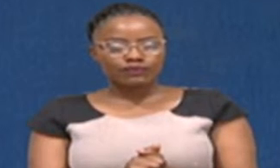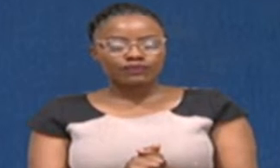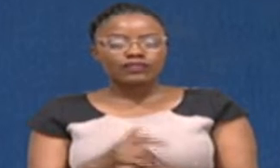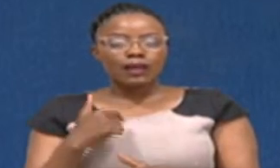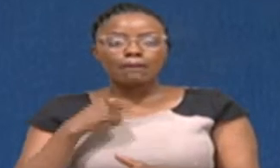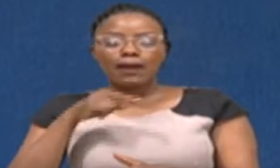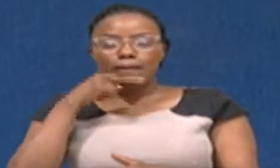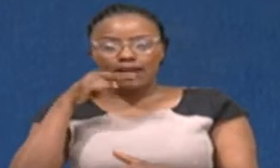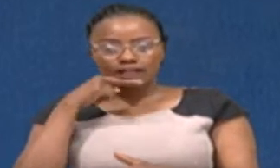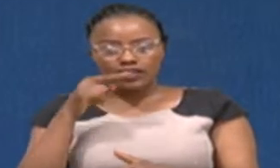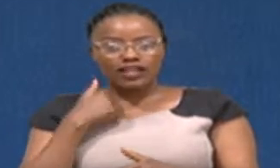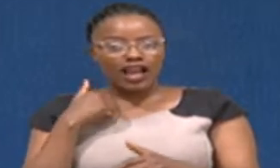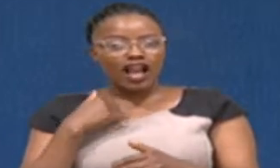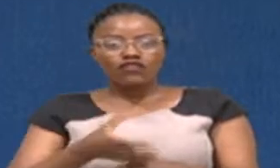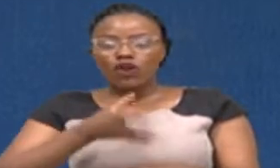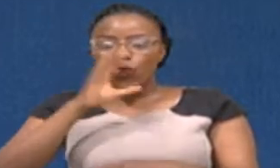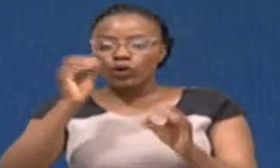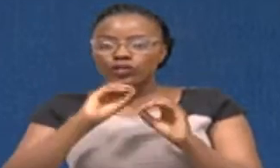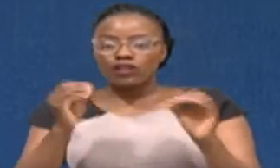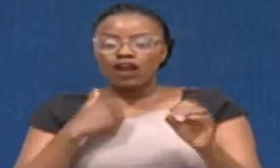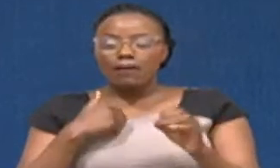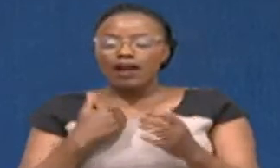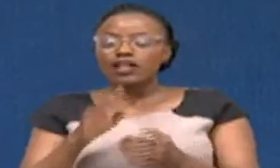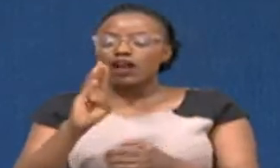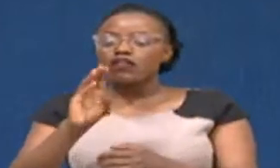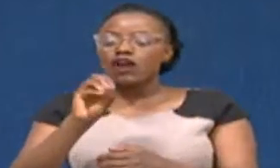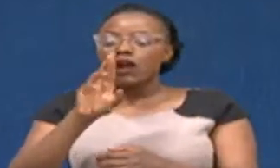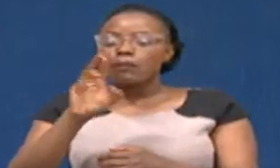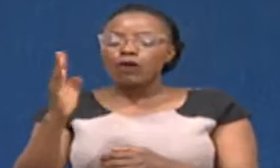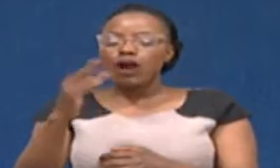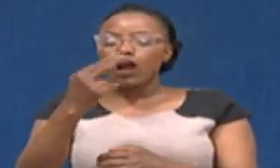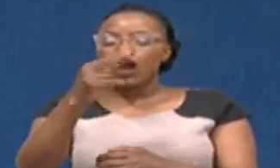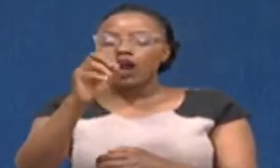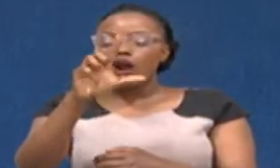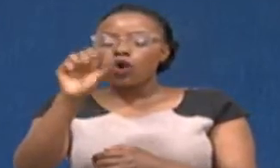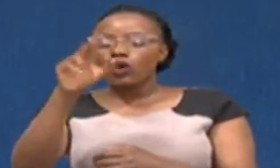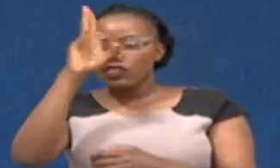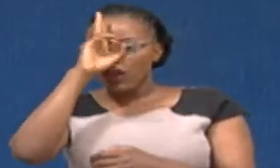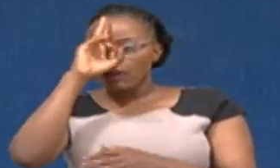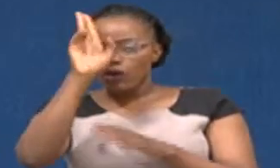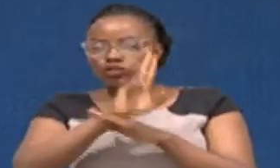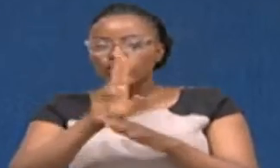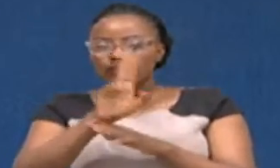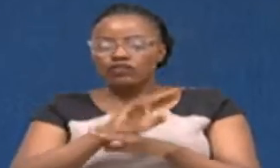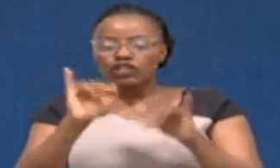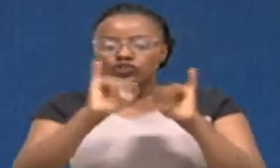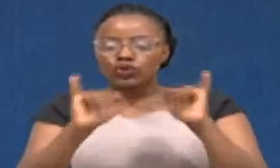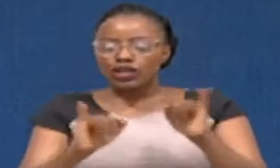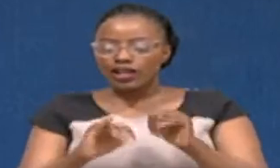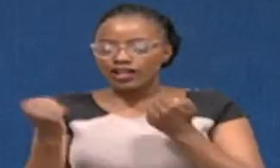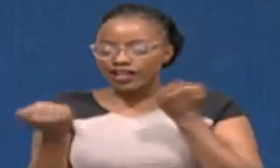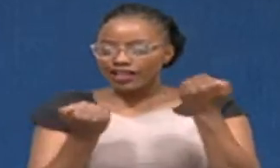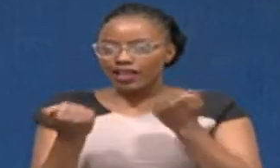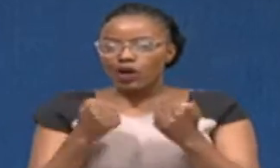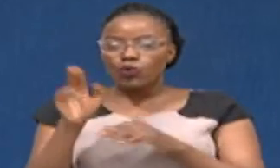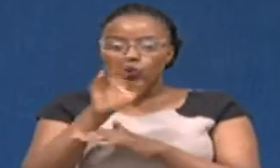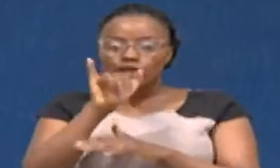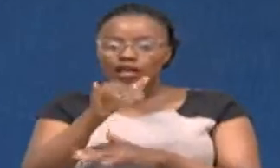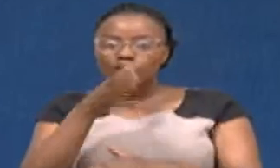I've already mentioned that there was no water, but there was a bowl there that the askaris were using to wash their cars. That's the water we